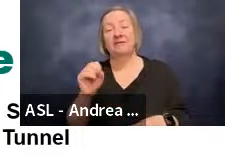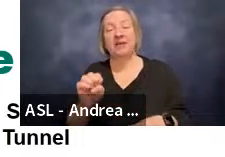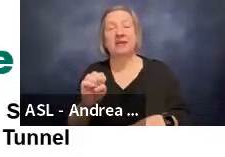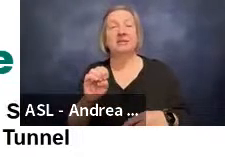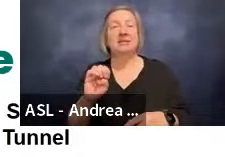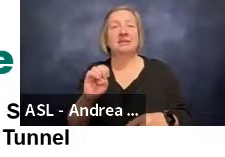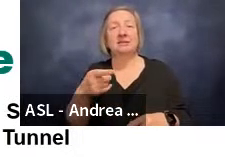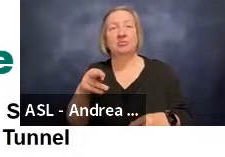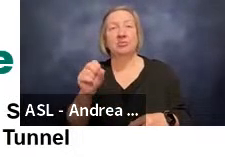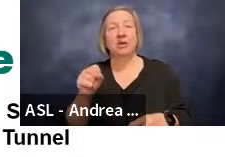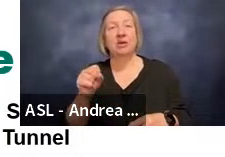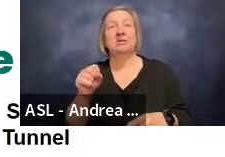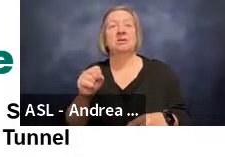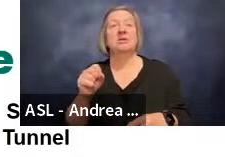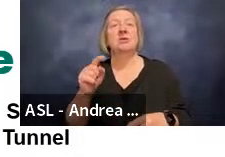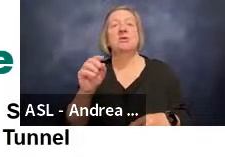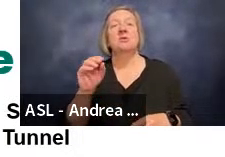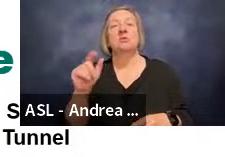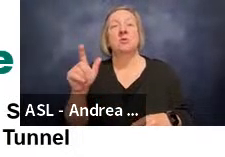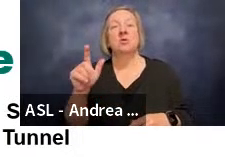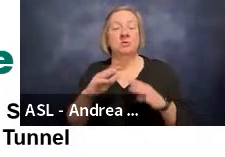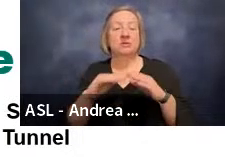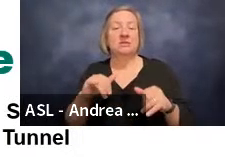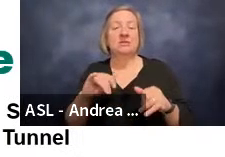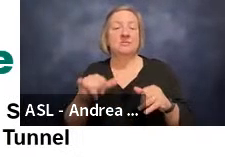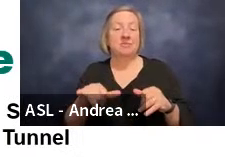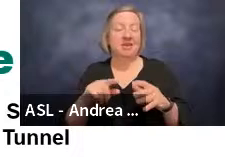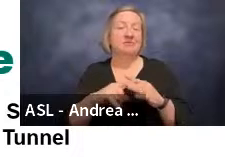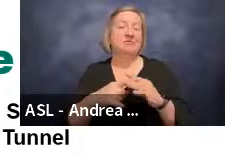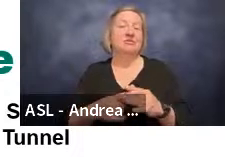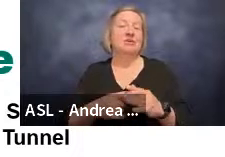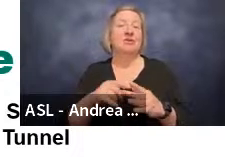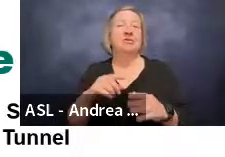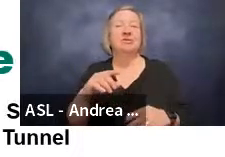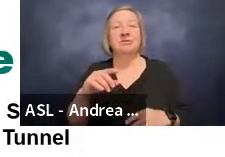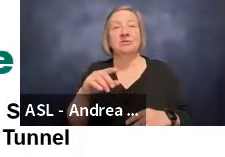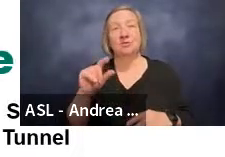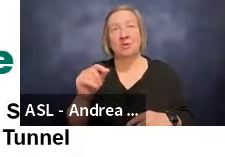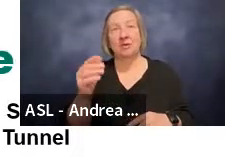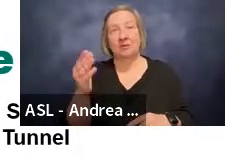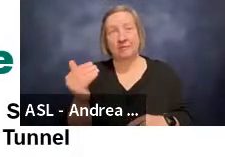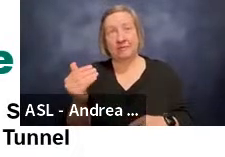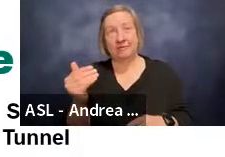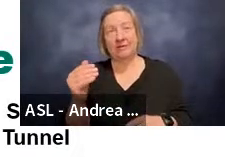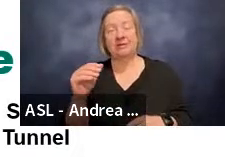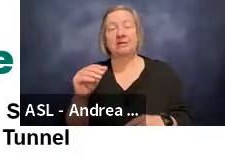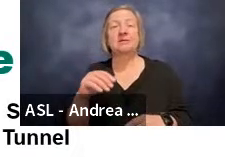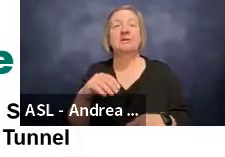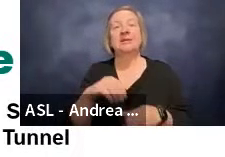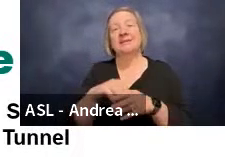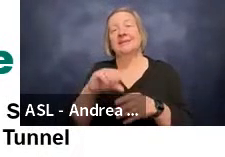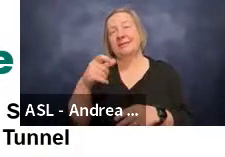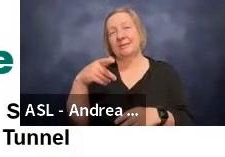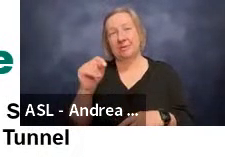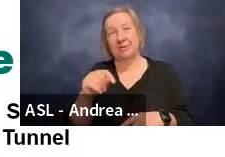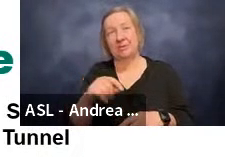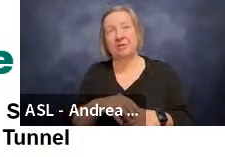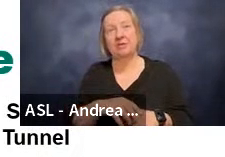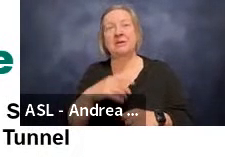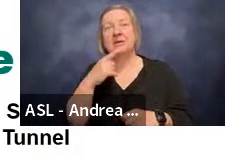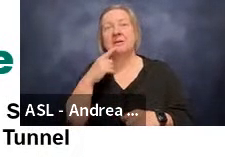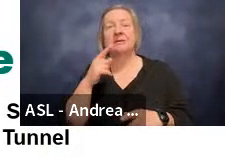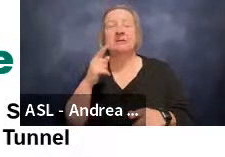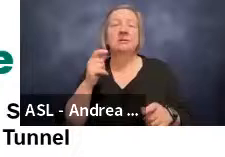went live in September of 2015. Similar to 167, this has dynamic toll